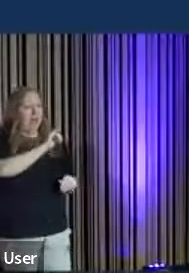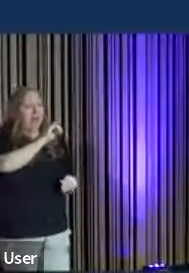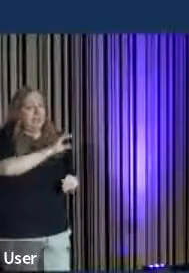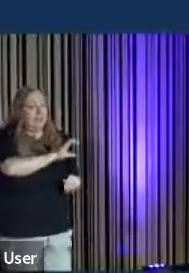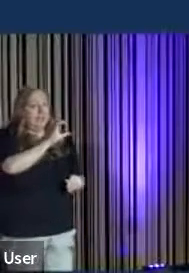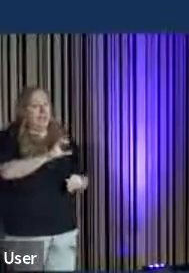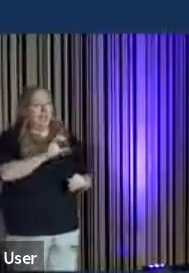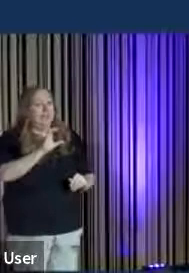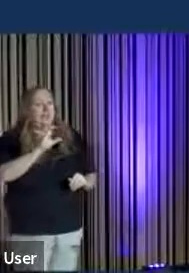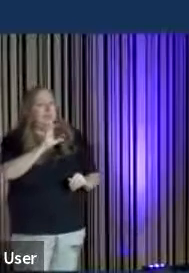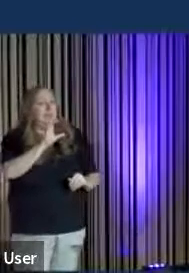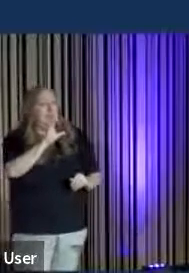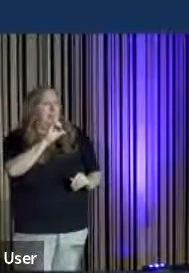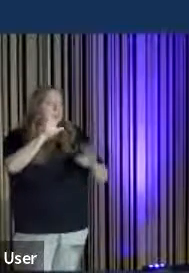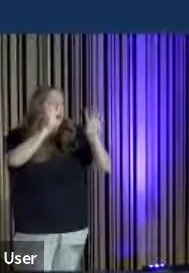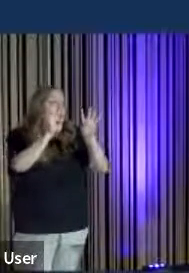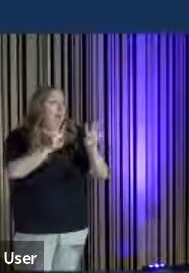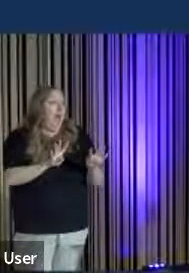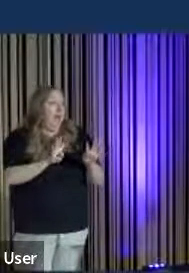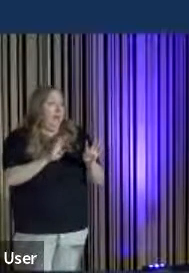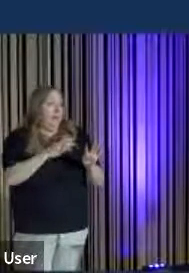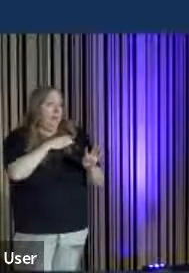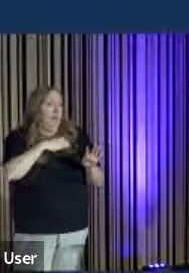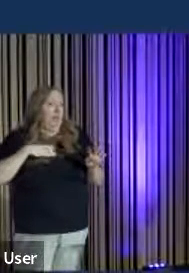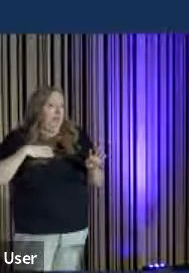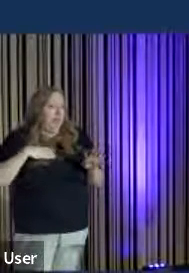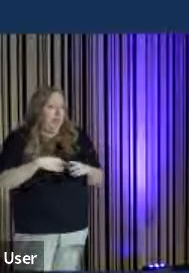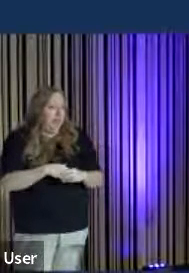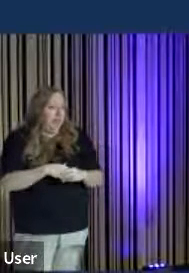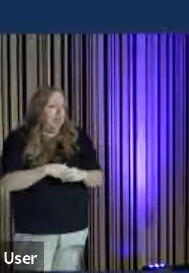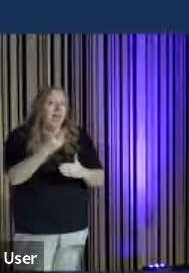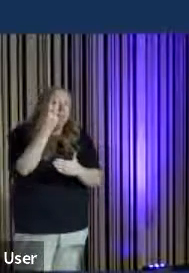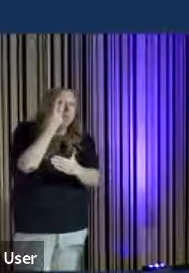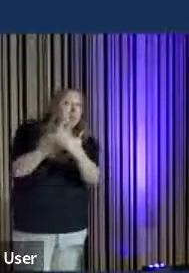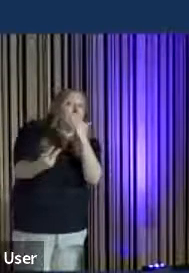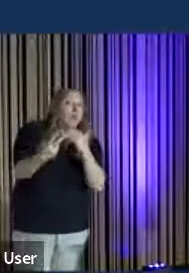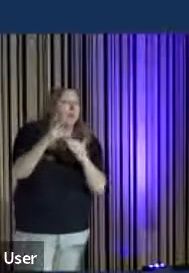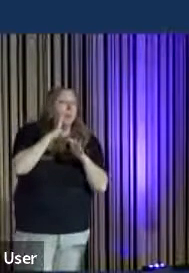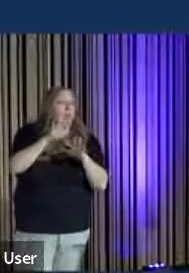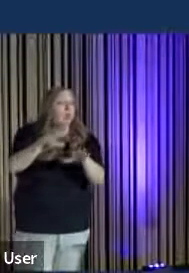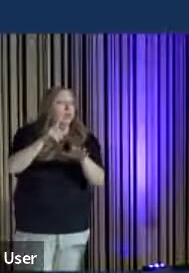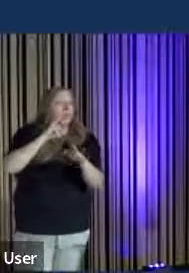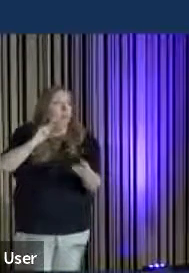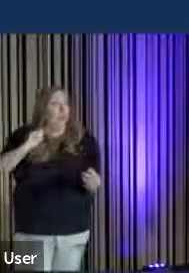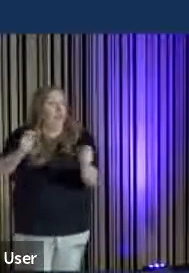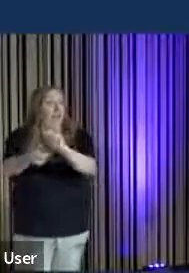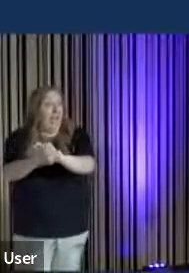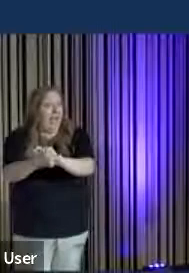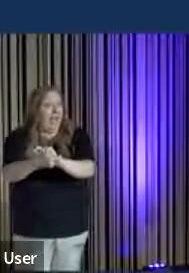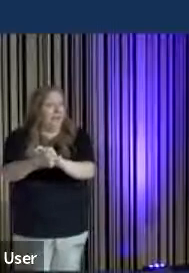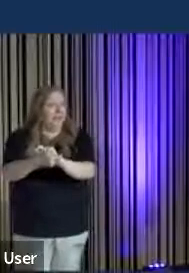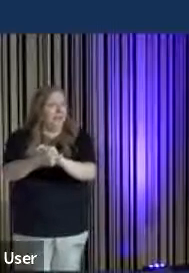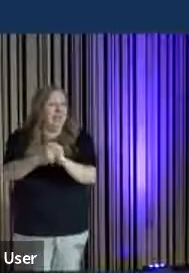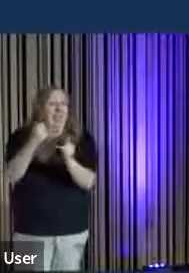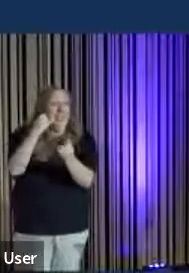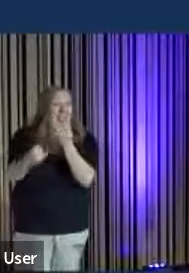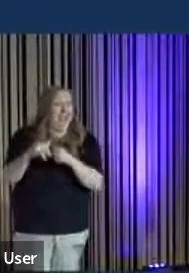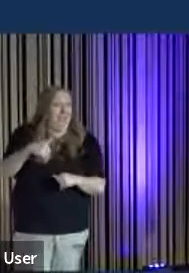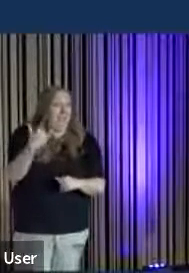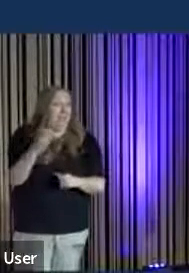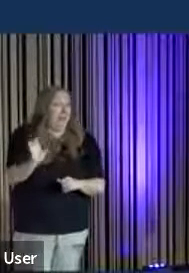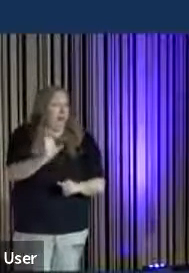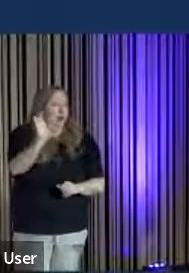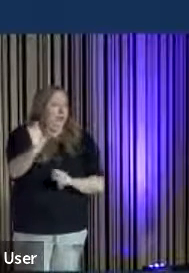who have made simulations about how they project that the ocean will change by end of 21st century in terms